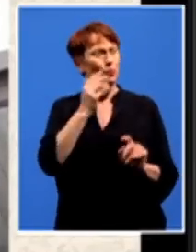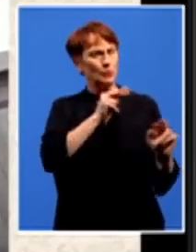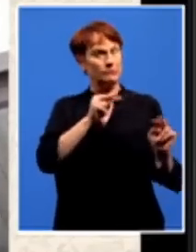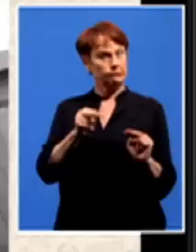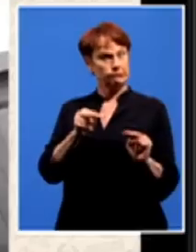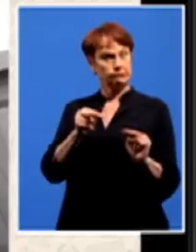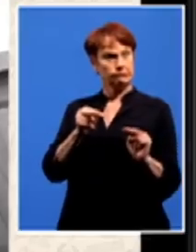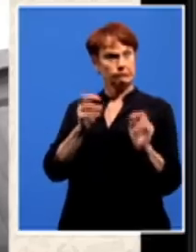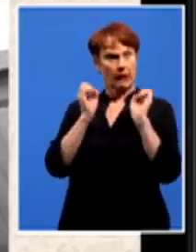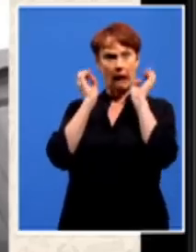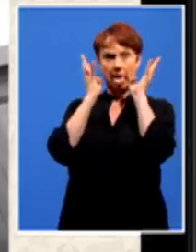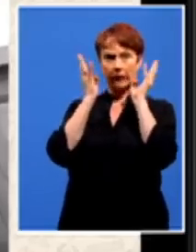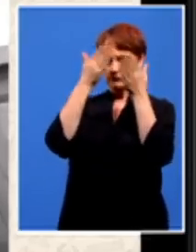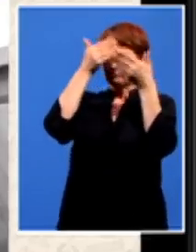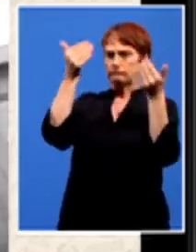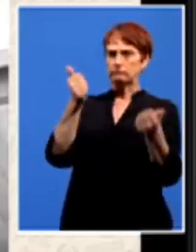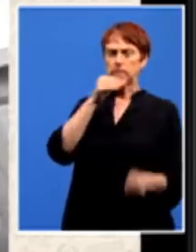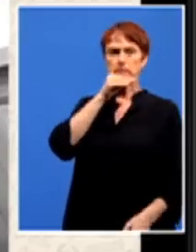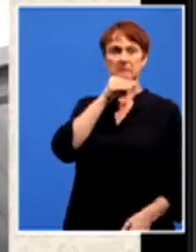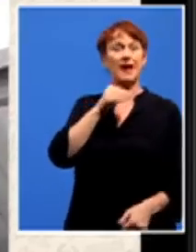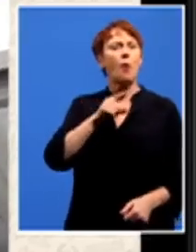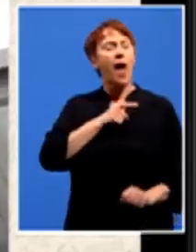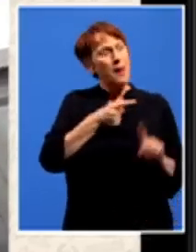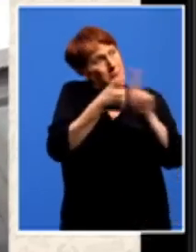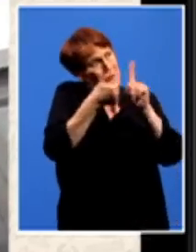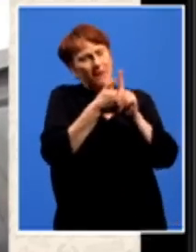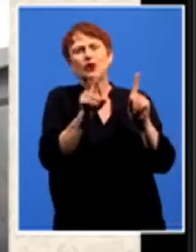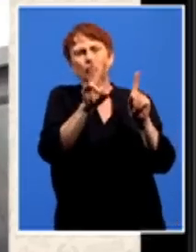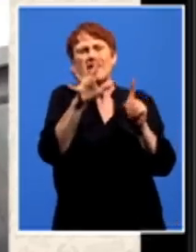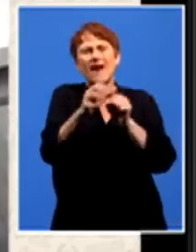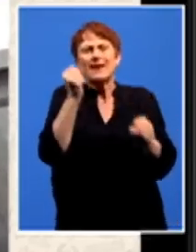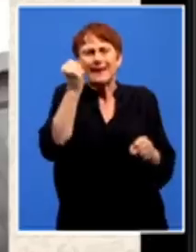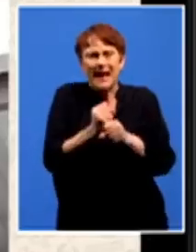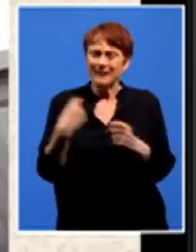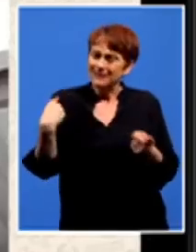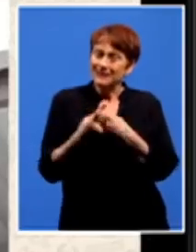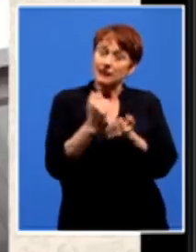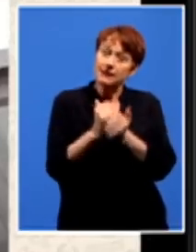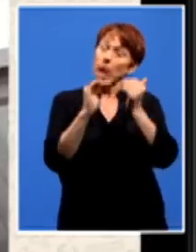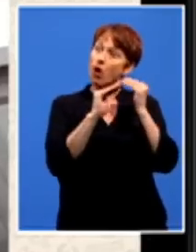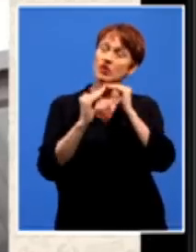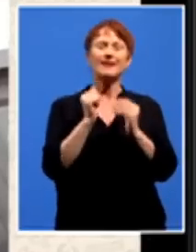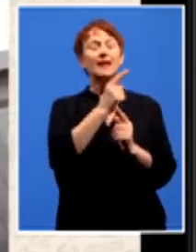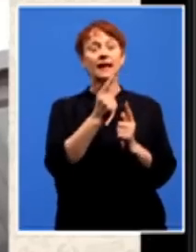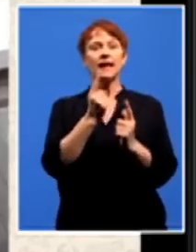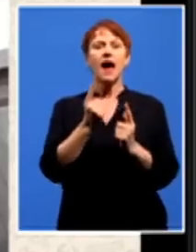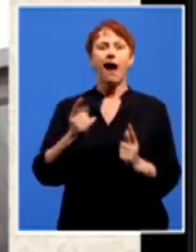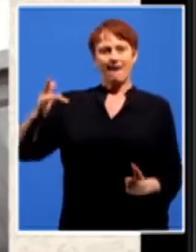after 25 years of democracy, they haven't taken the time to go into someone else's skin. And I'm saying